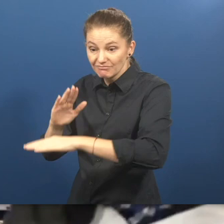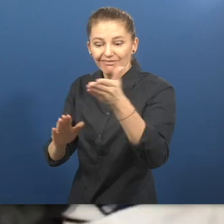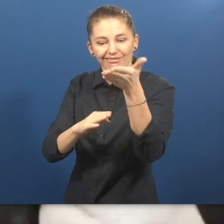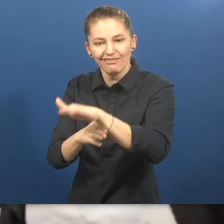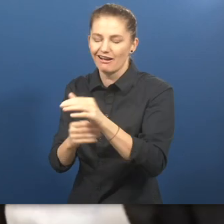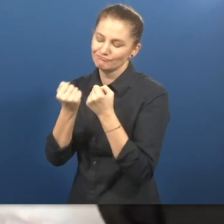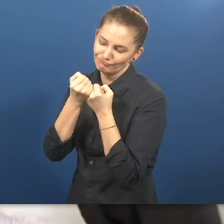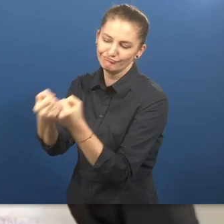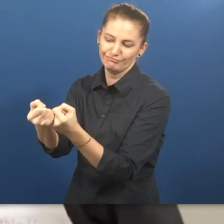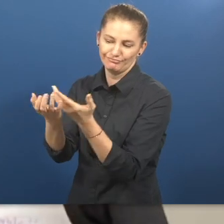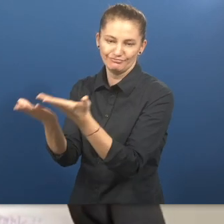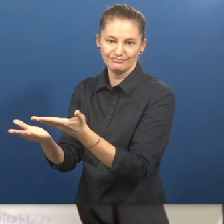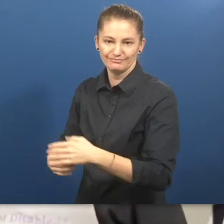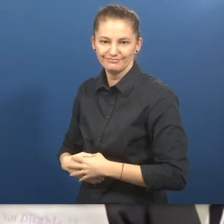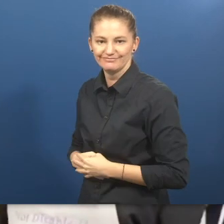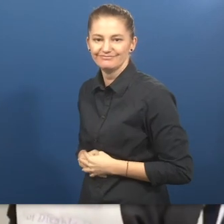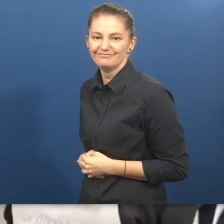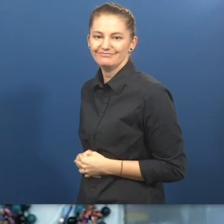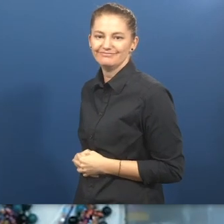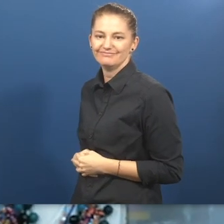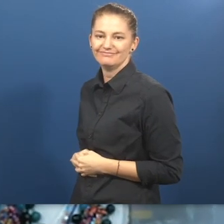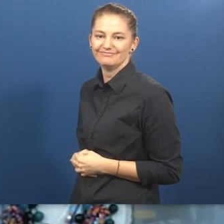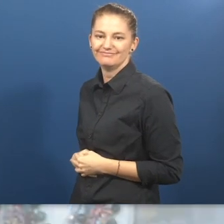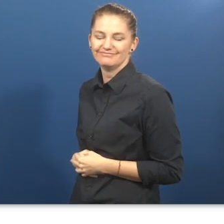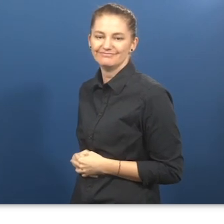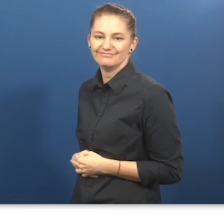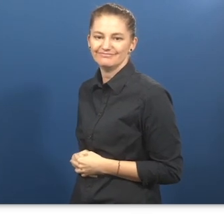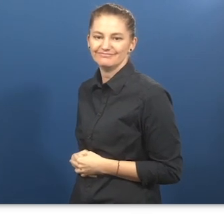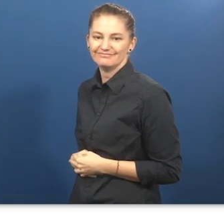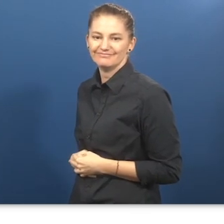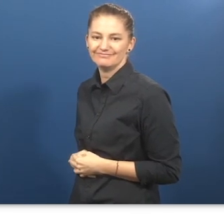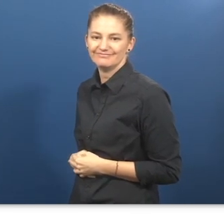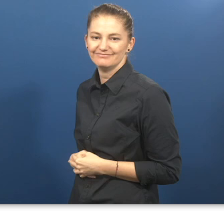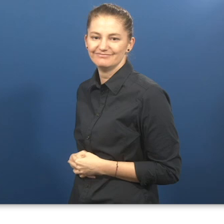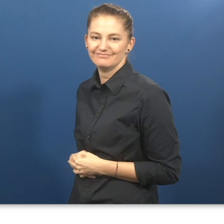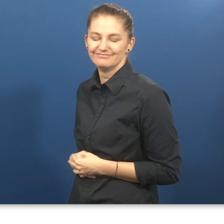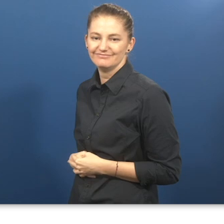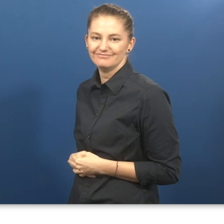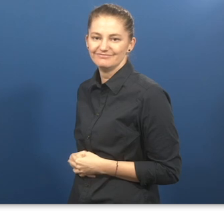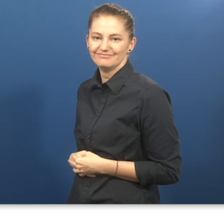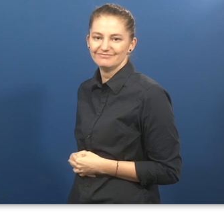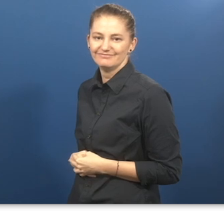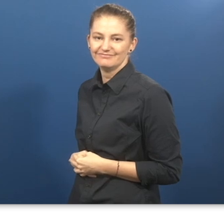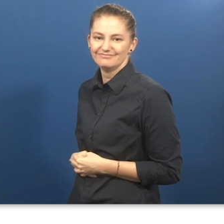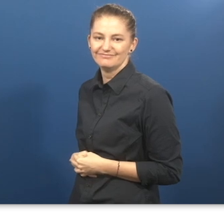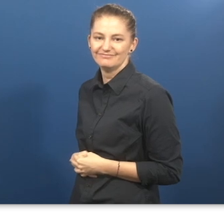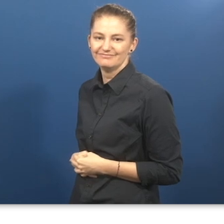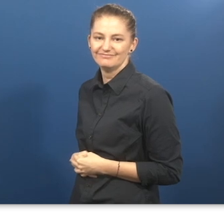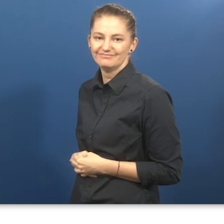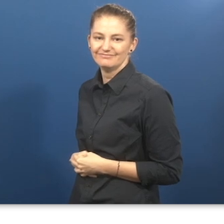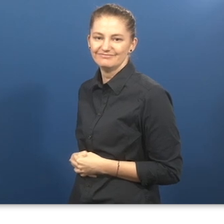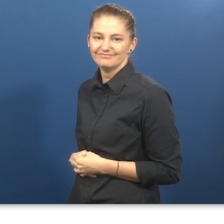life from early diagnosis to care system till their death. Zero Project, a world without barriers.